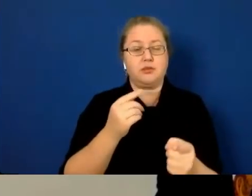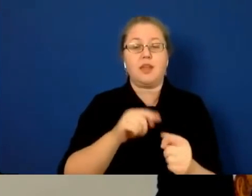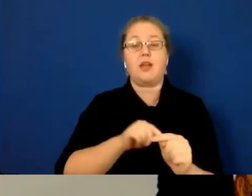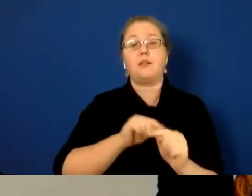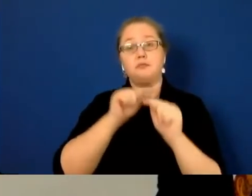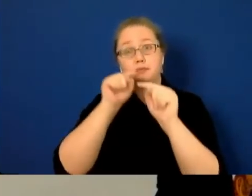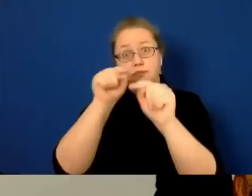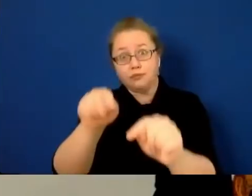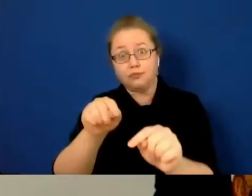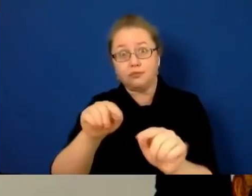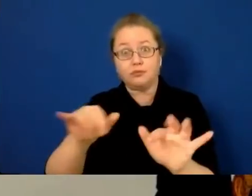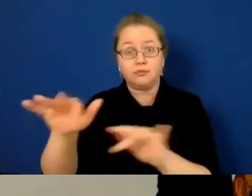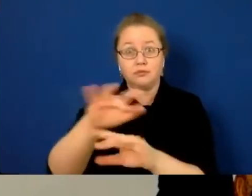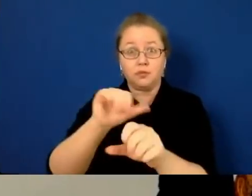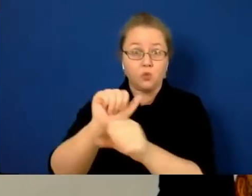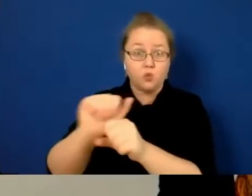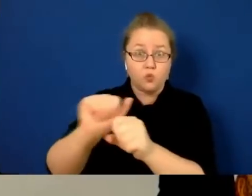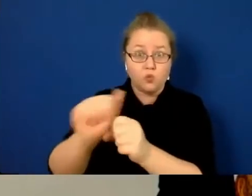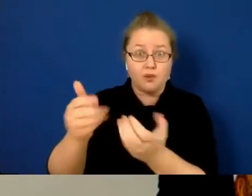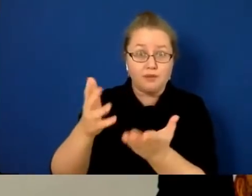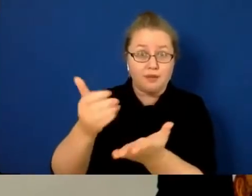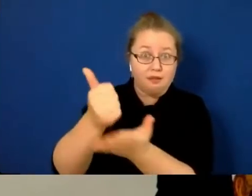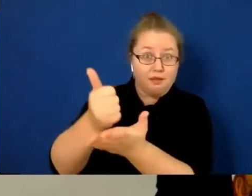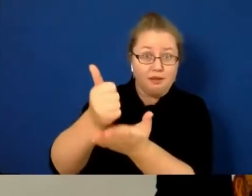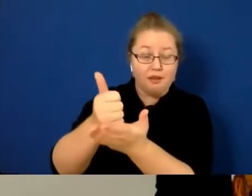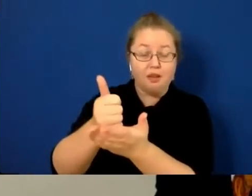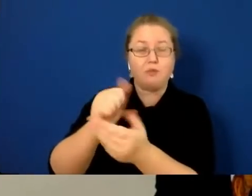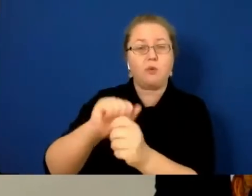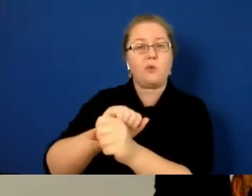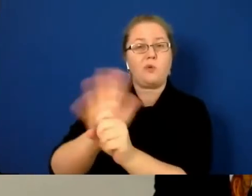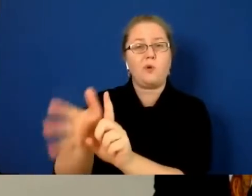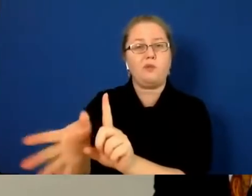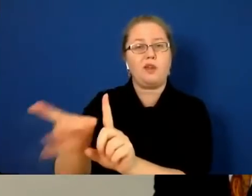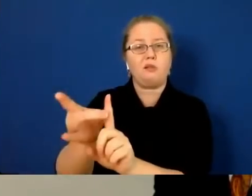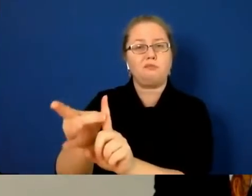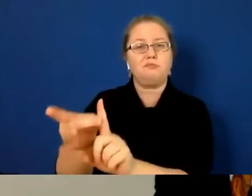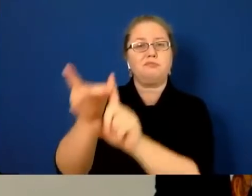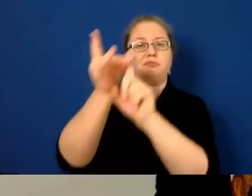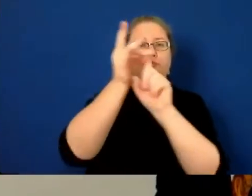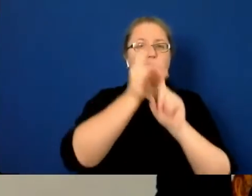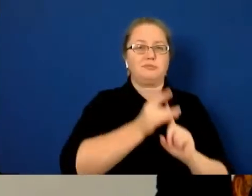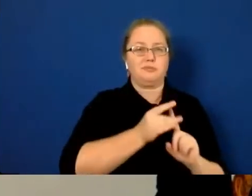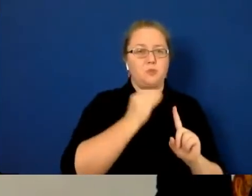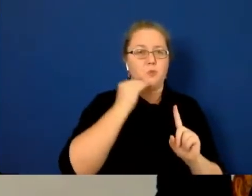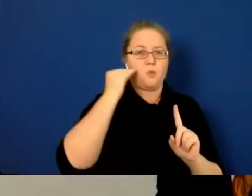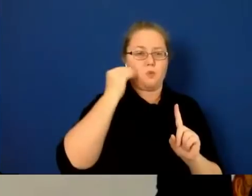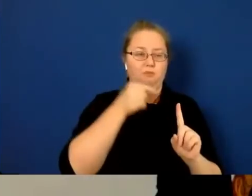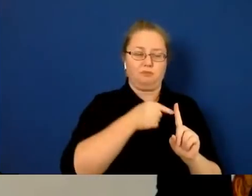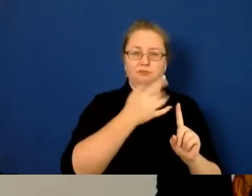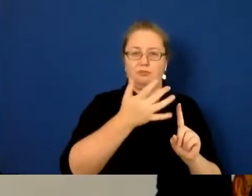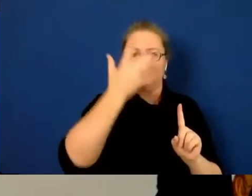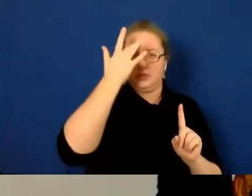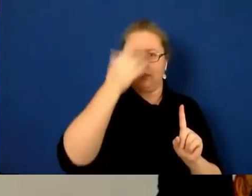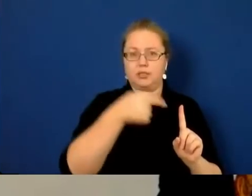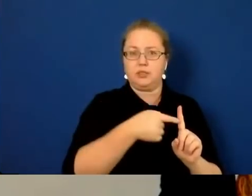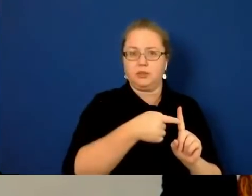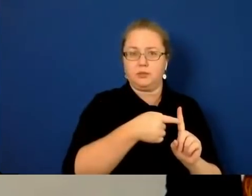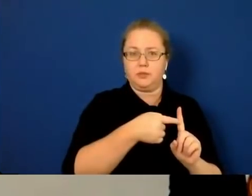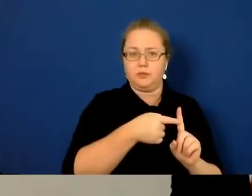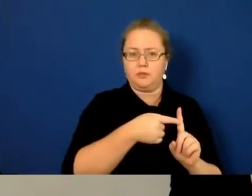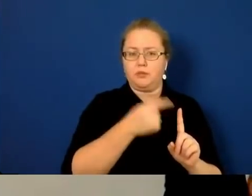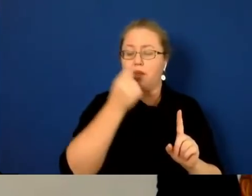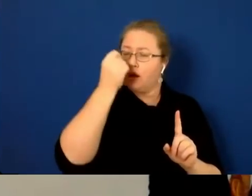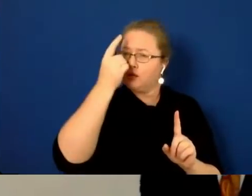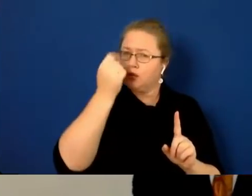that's across the board. I'm only aware of one paramedic, and I know we have a number of firefighters who have tested positive